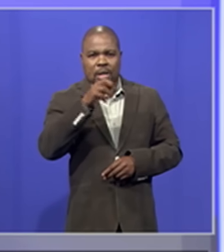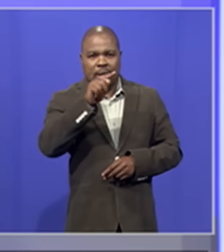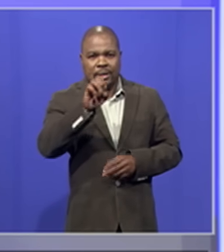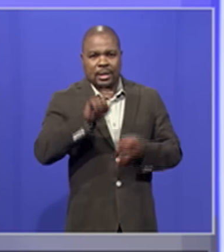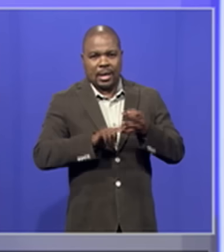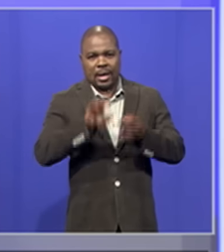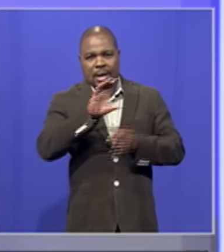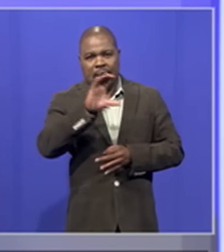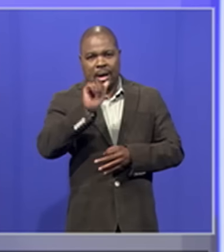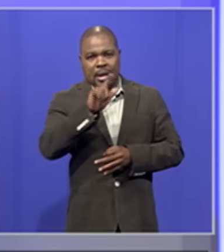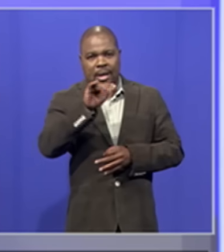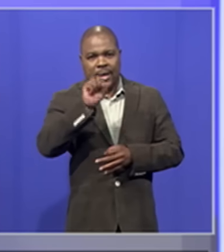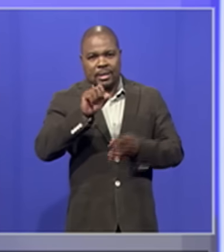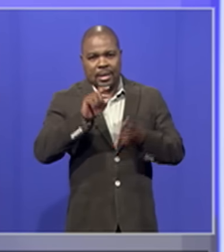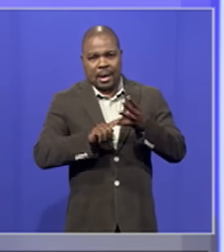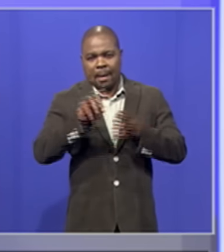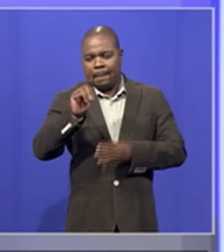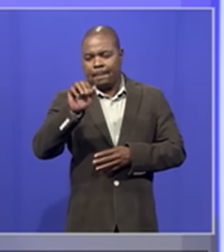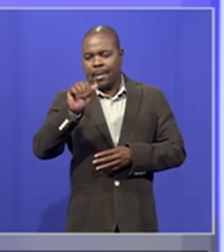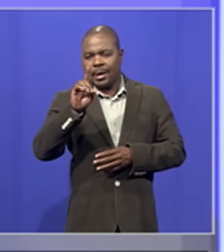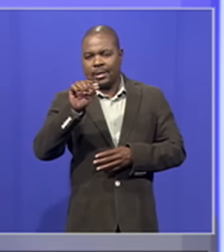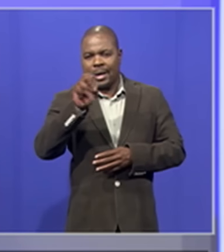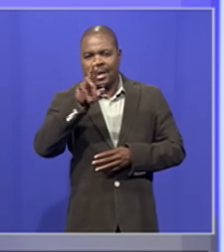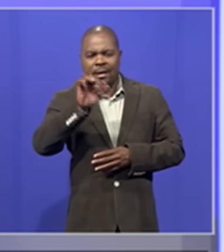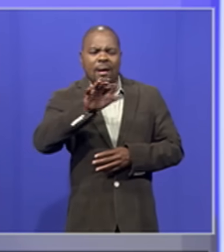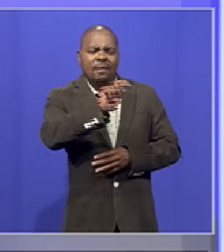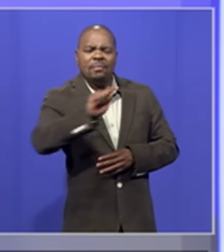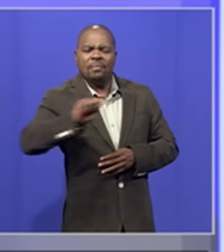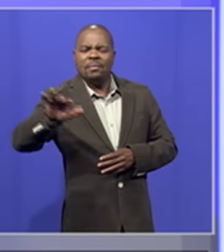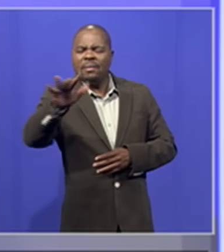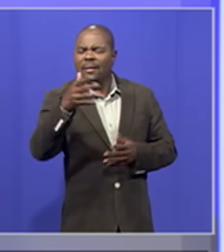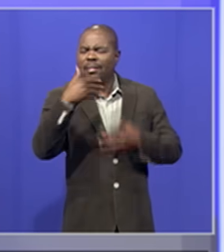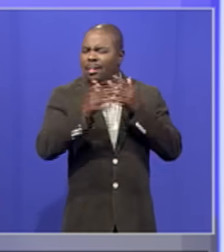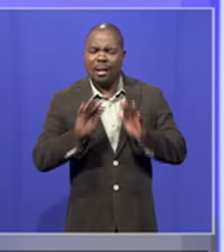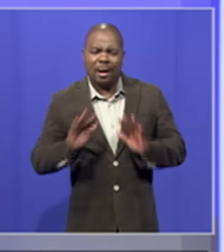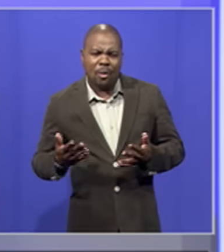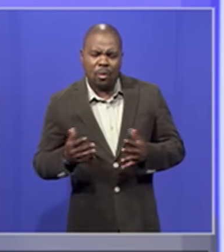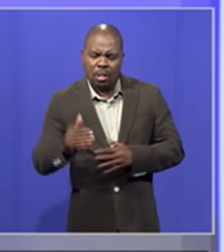gore seemo se bjang ke lenyo re nyetlela ka boripana.